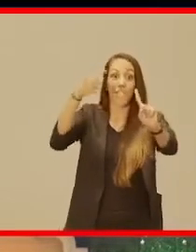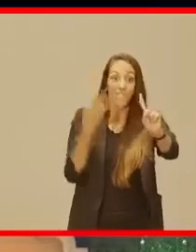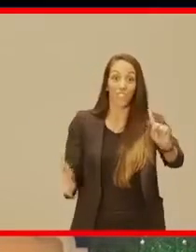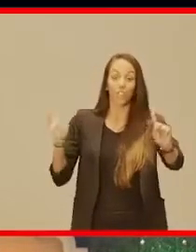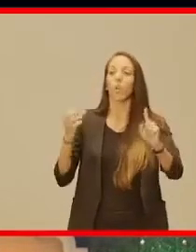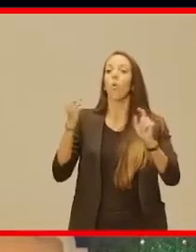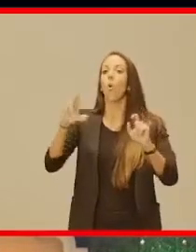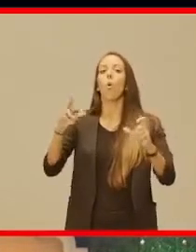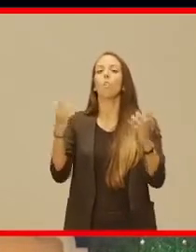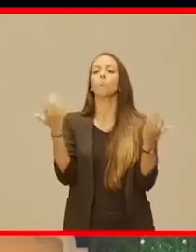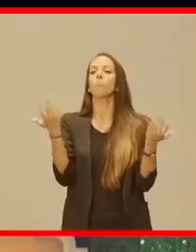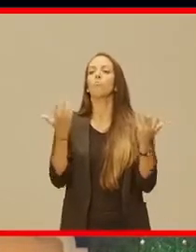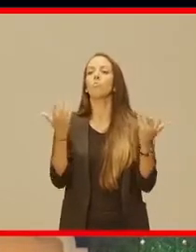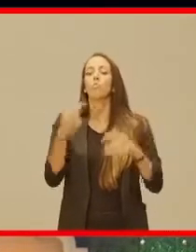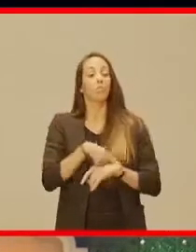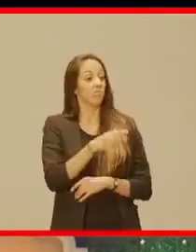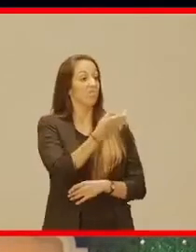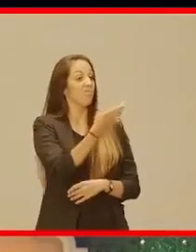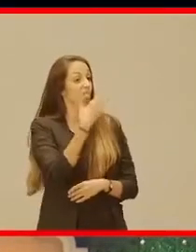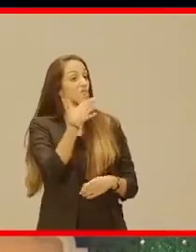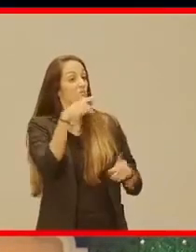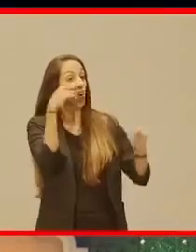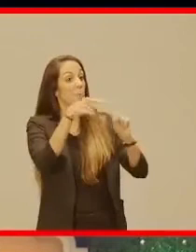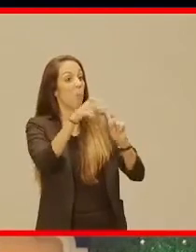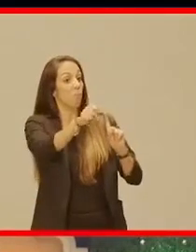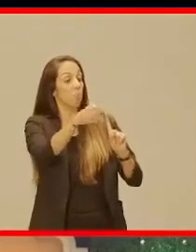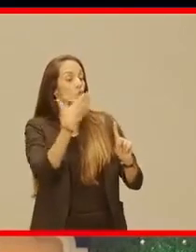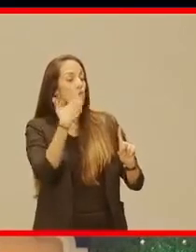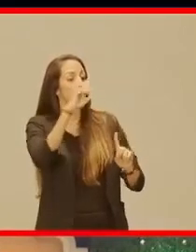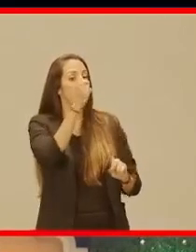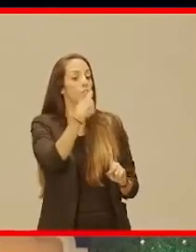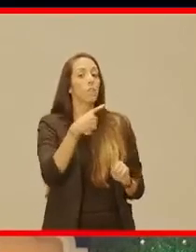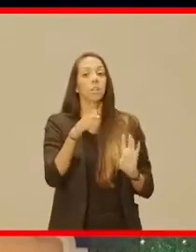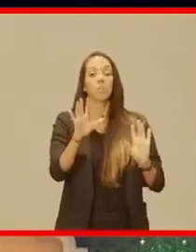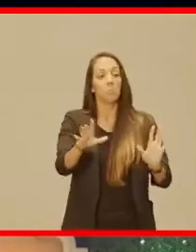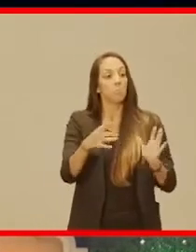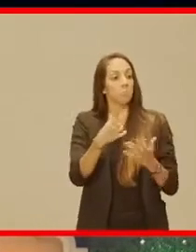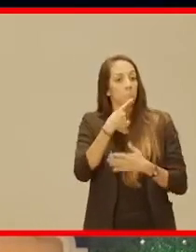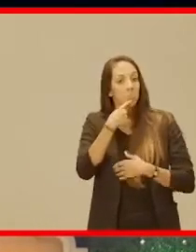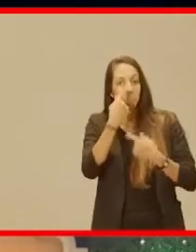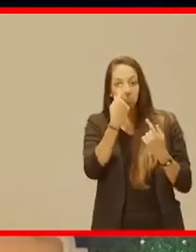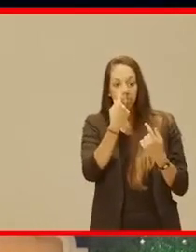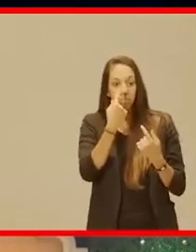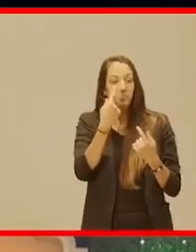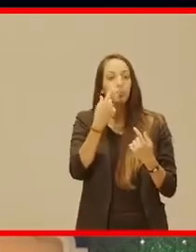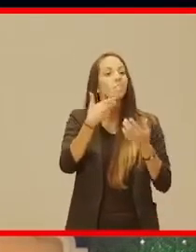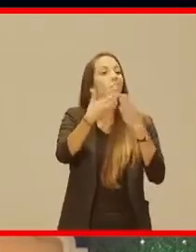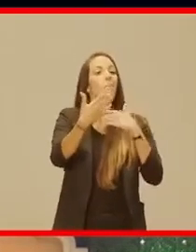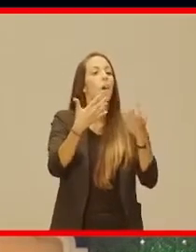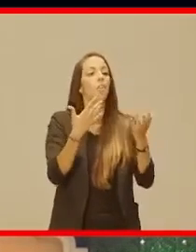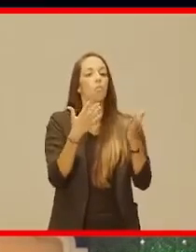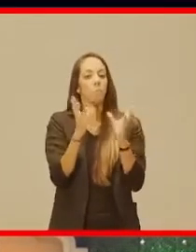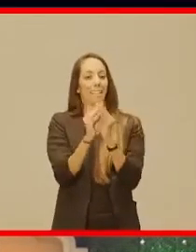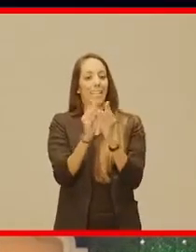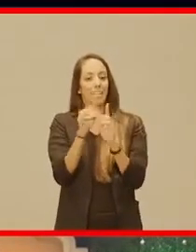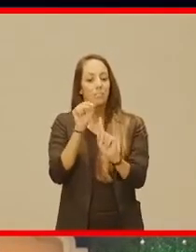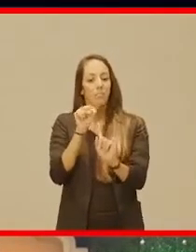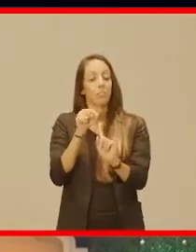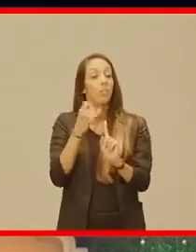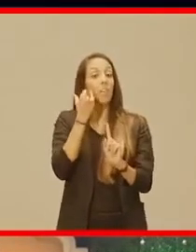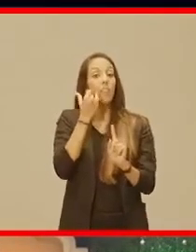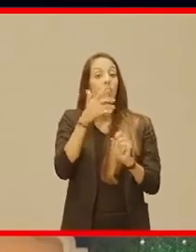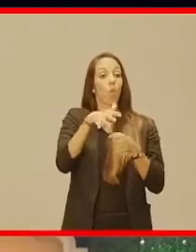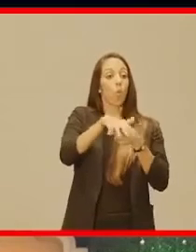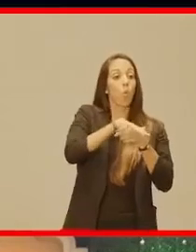excellent great question. point, And yes. I would say no matter what meeting you have, if it's with your local